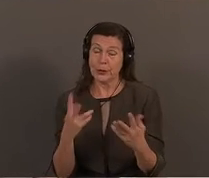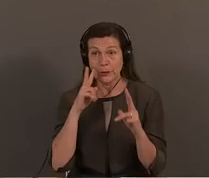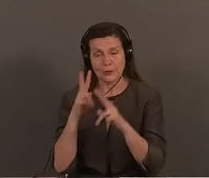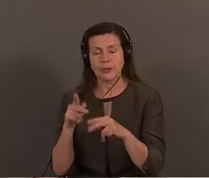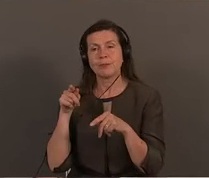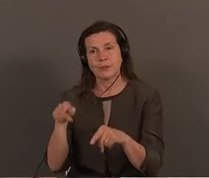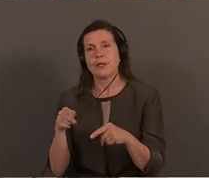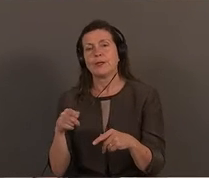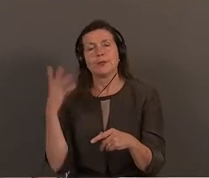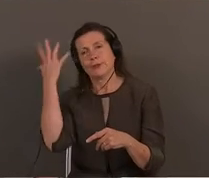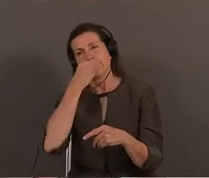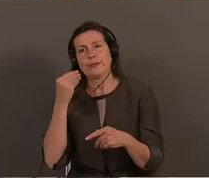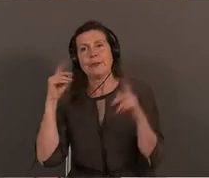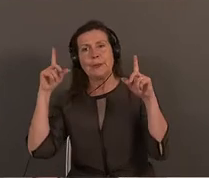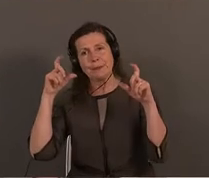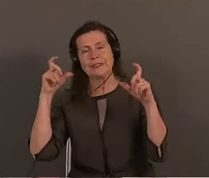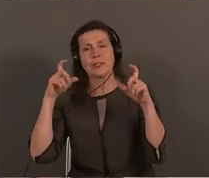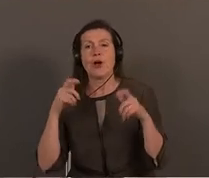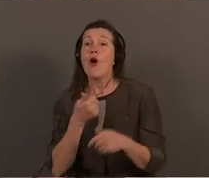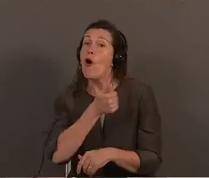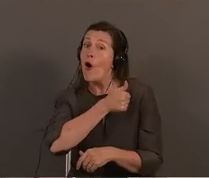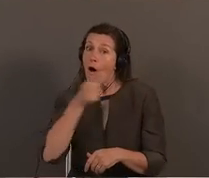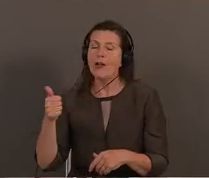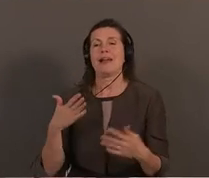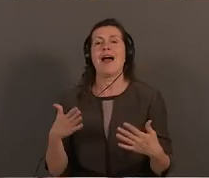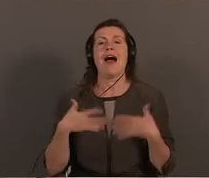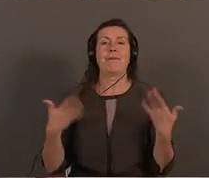Malta today. All these happy European travelers